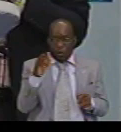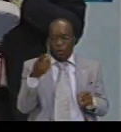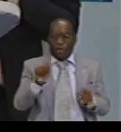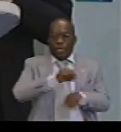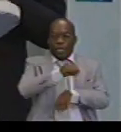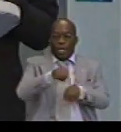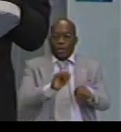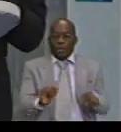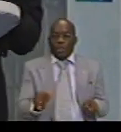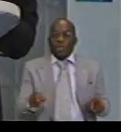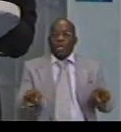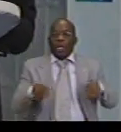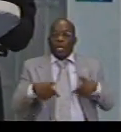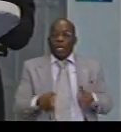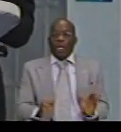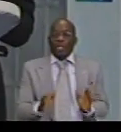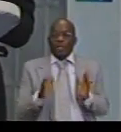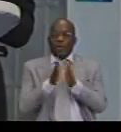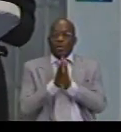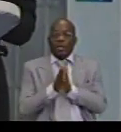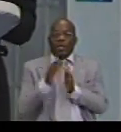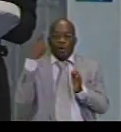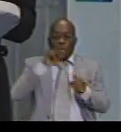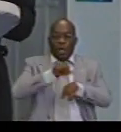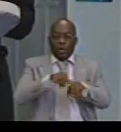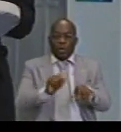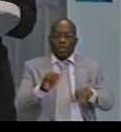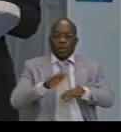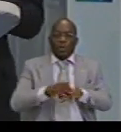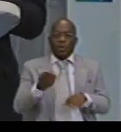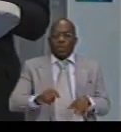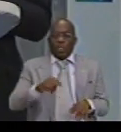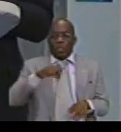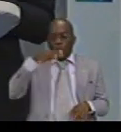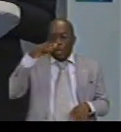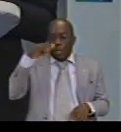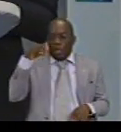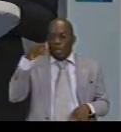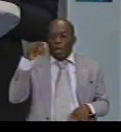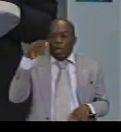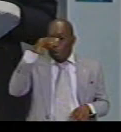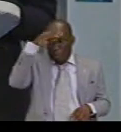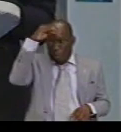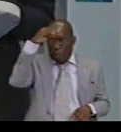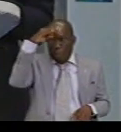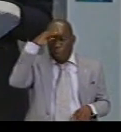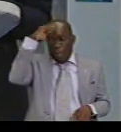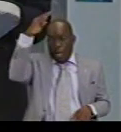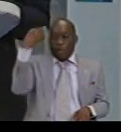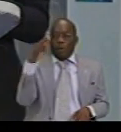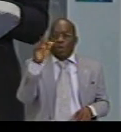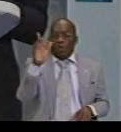Let's pray for the anointing upon the man of God once again. It's the anointing that breaks the yoke.